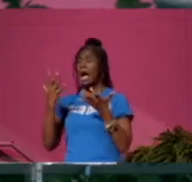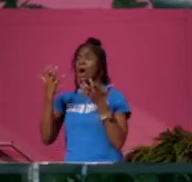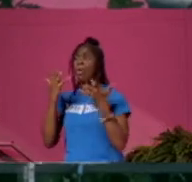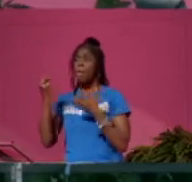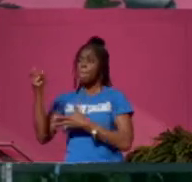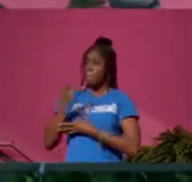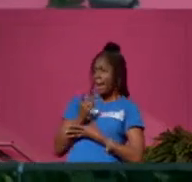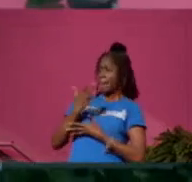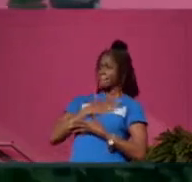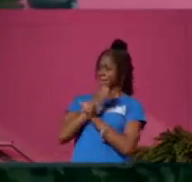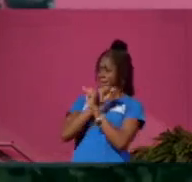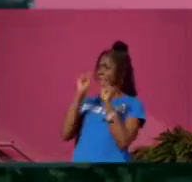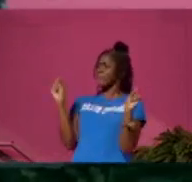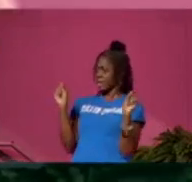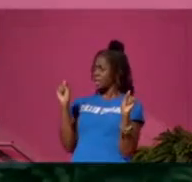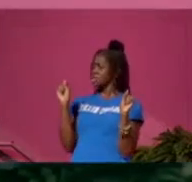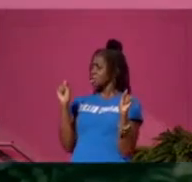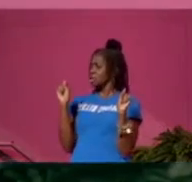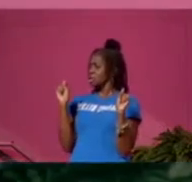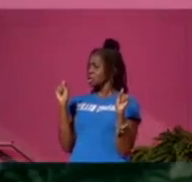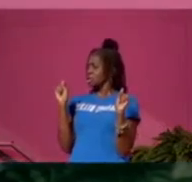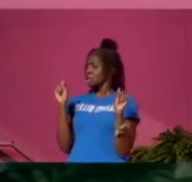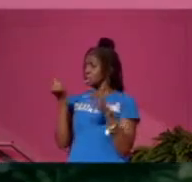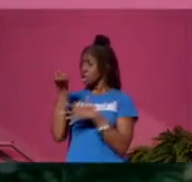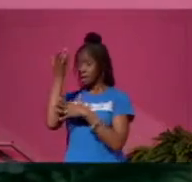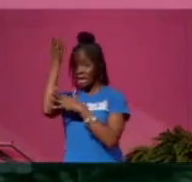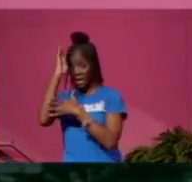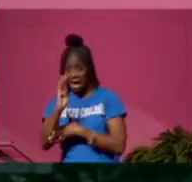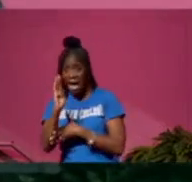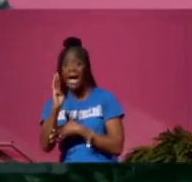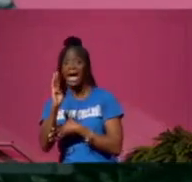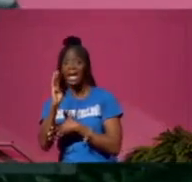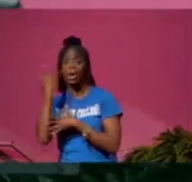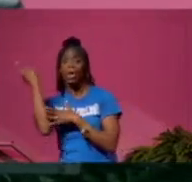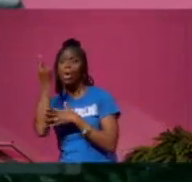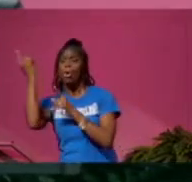Yeah, God is with you, but are you with him?